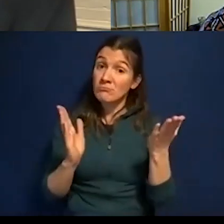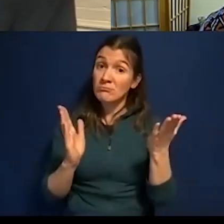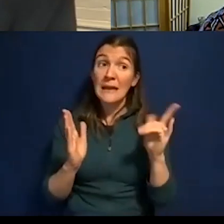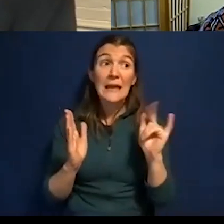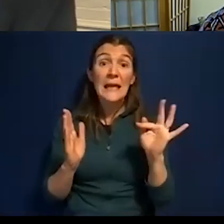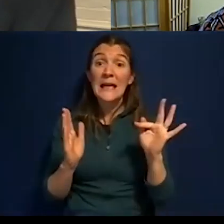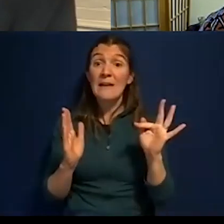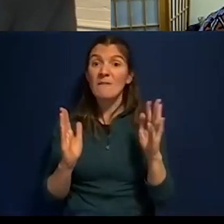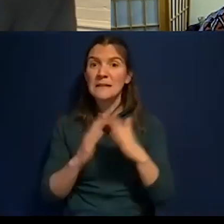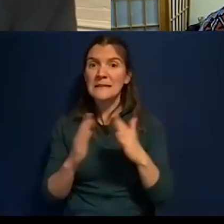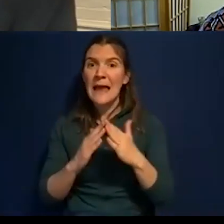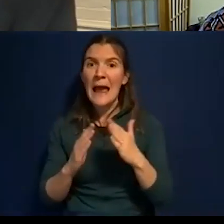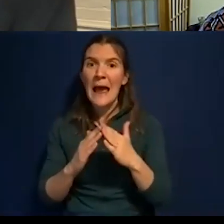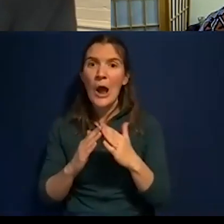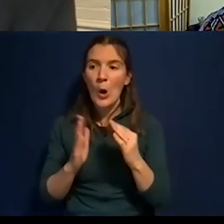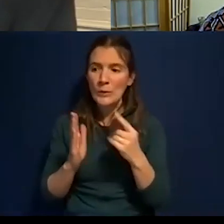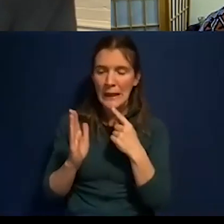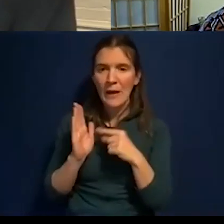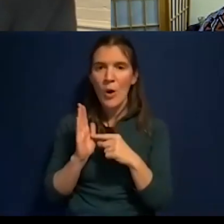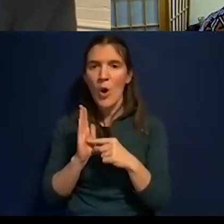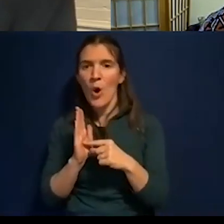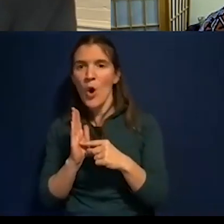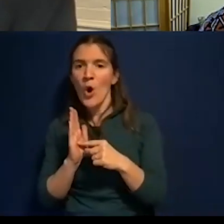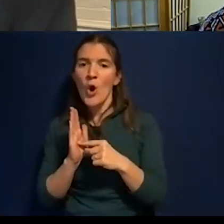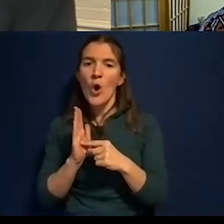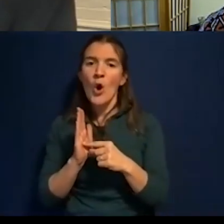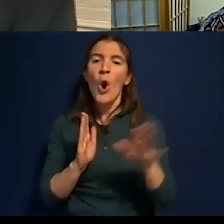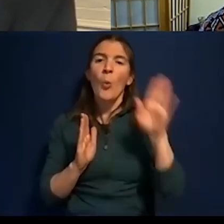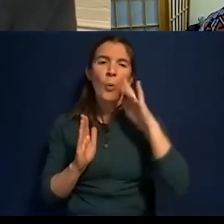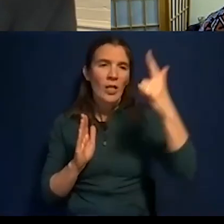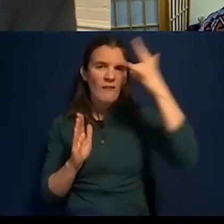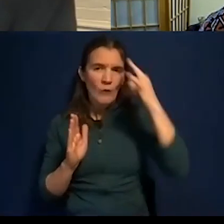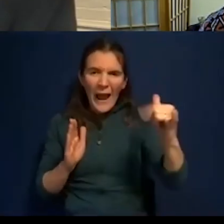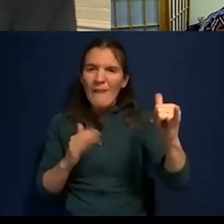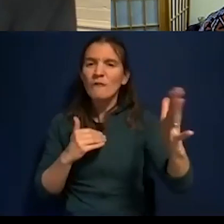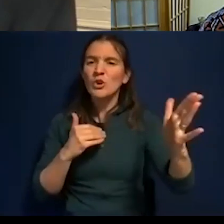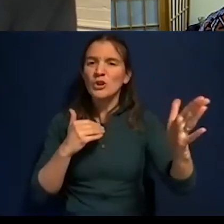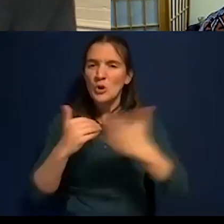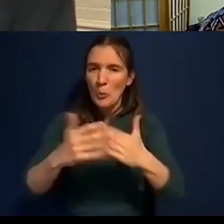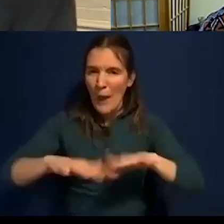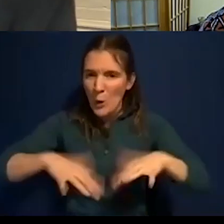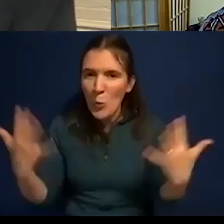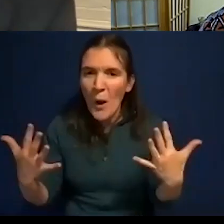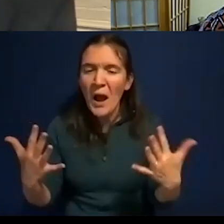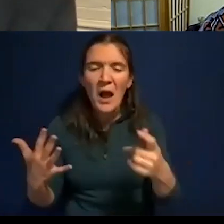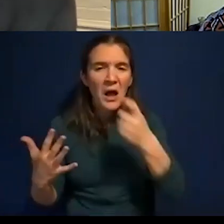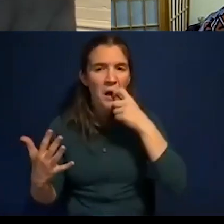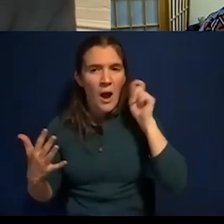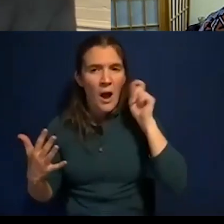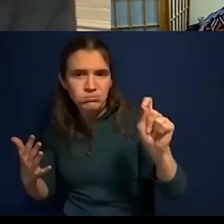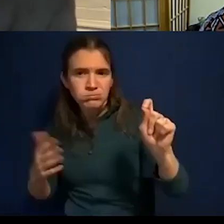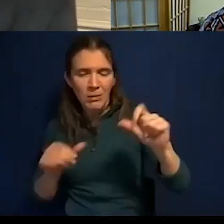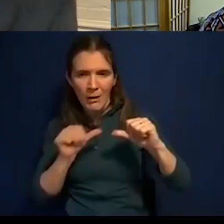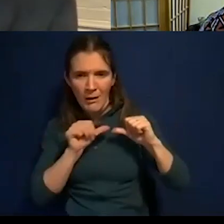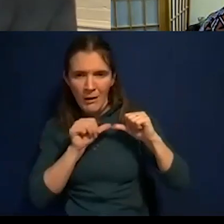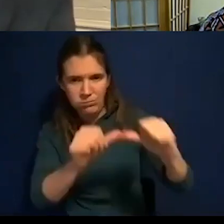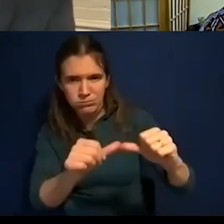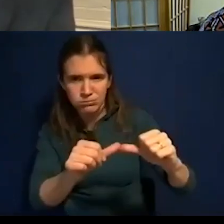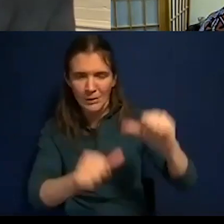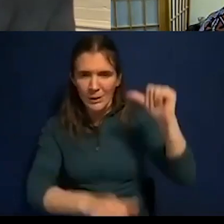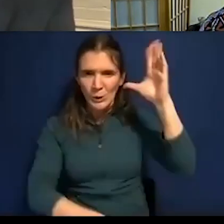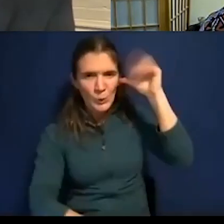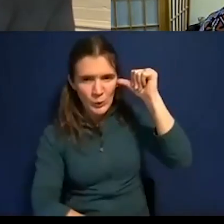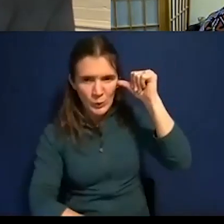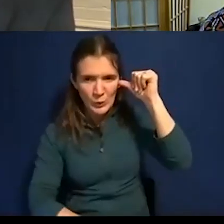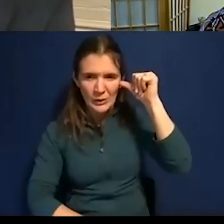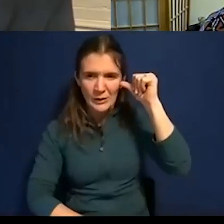conveying an indication that this was, you know, for all time, no matter what circumstances, you know, where there would be a conveyance essentially of a